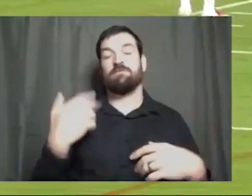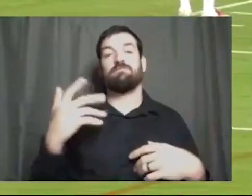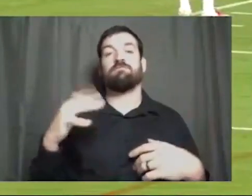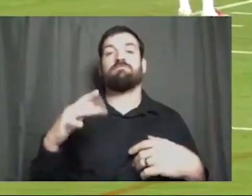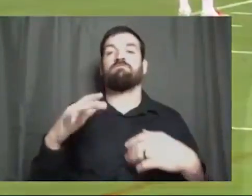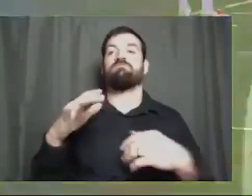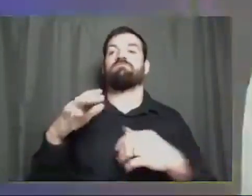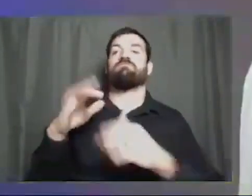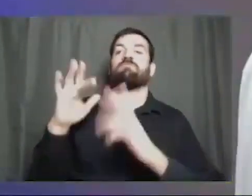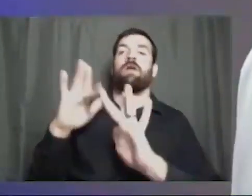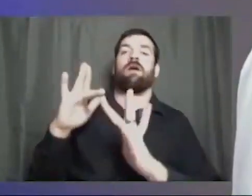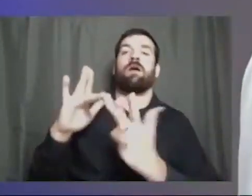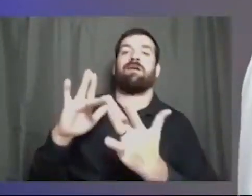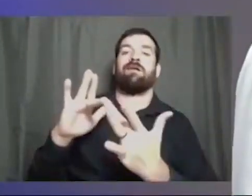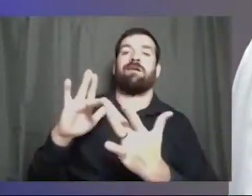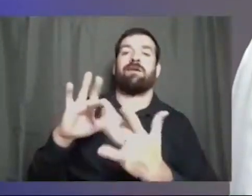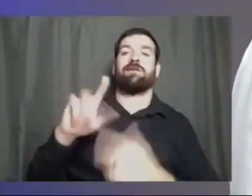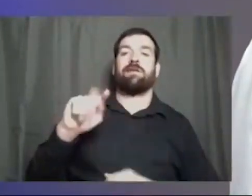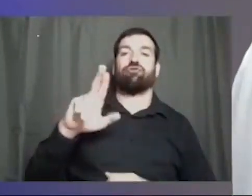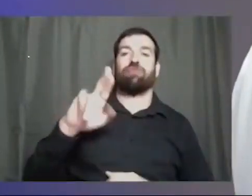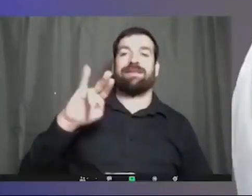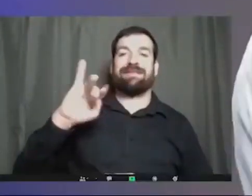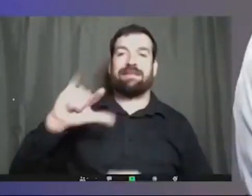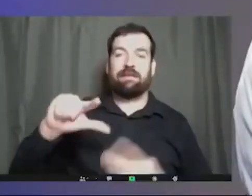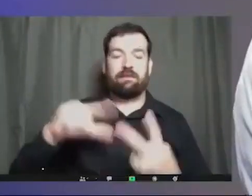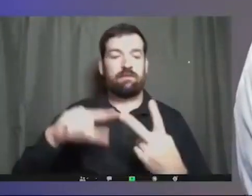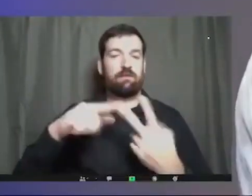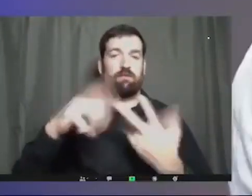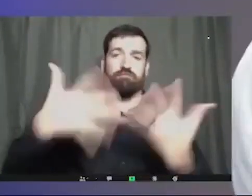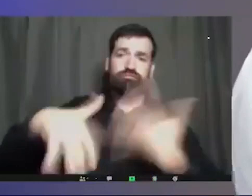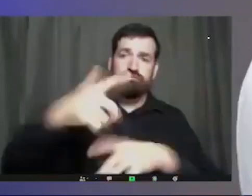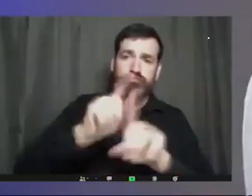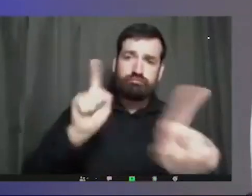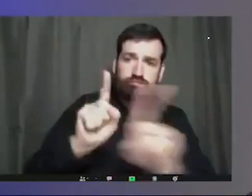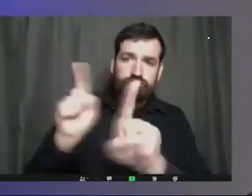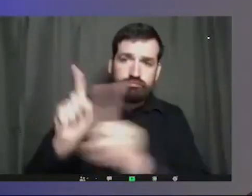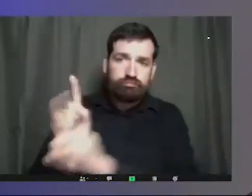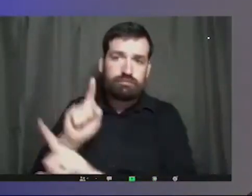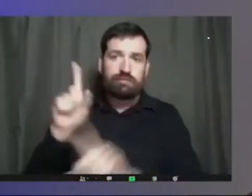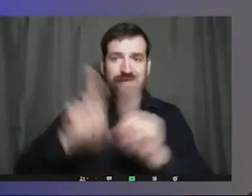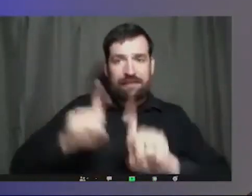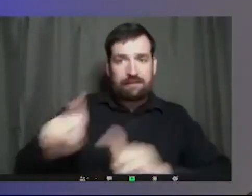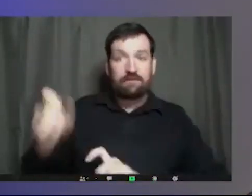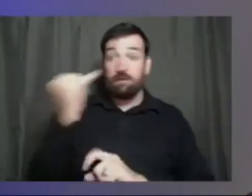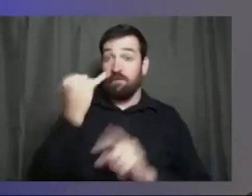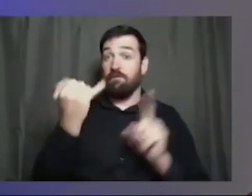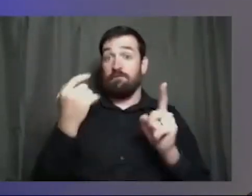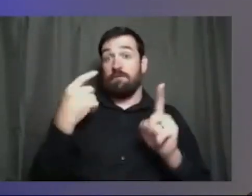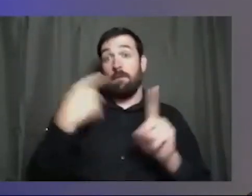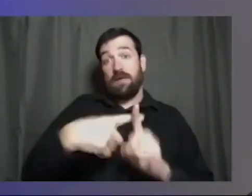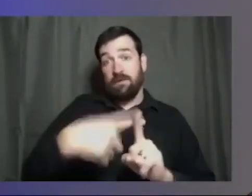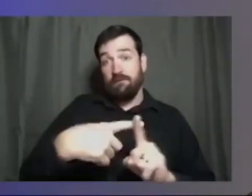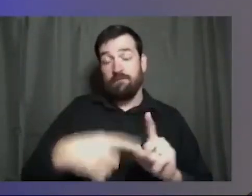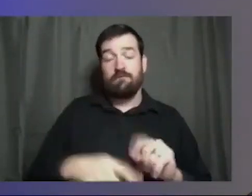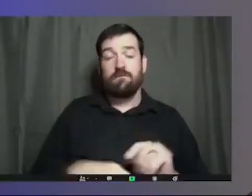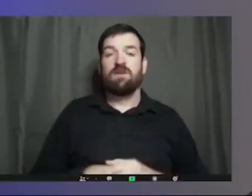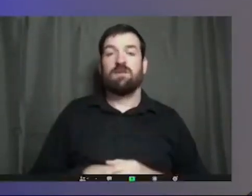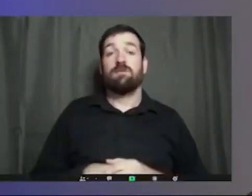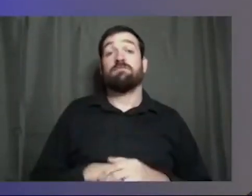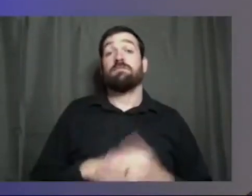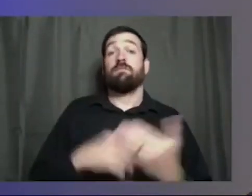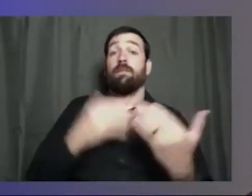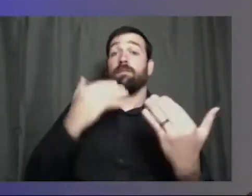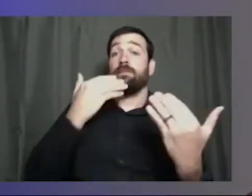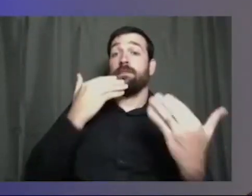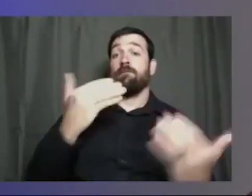tracers and things to do proximity testing so we can go back and contact trace if there is a positive. Thankfully, some of those have relaxed a little